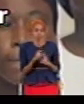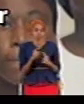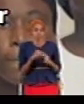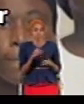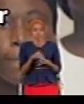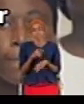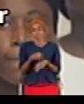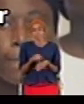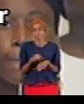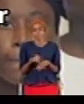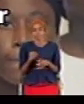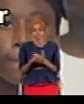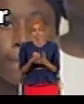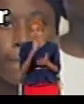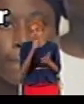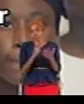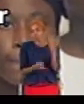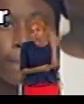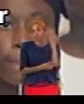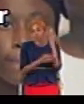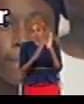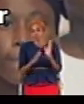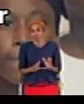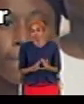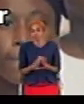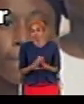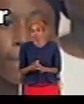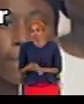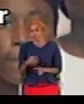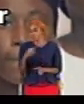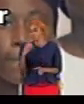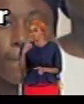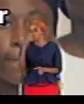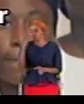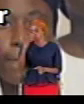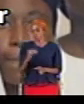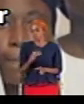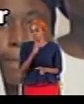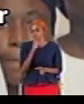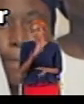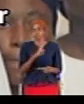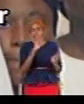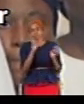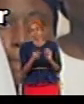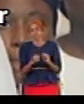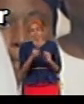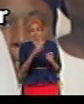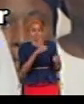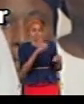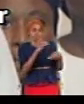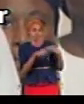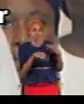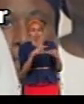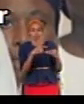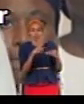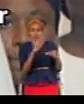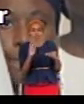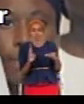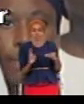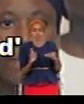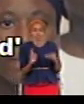our times that old tempter, it says, why not turn